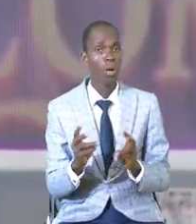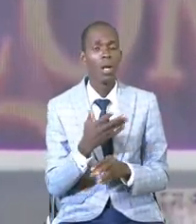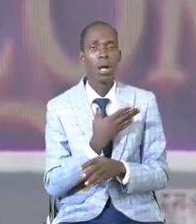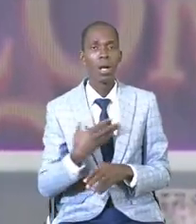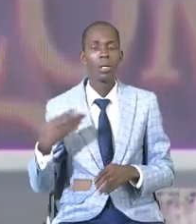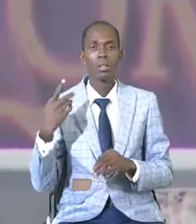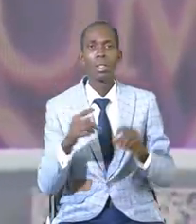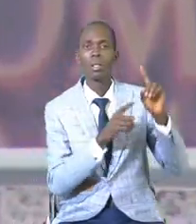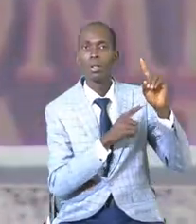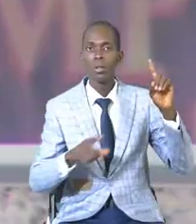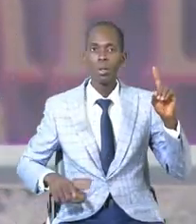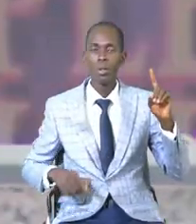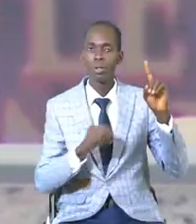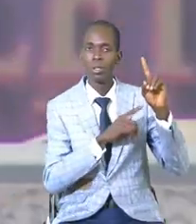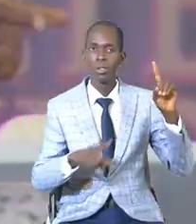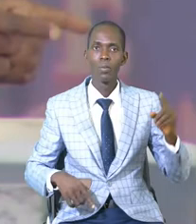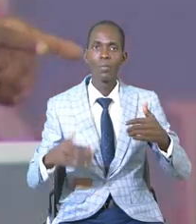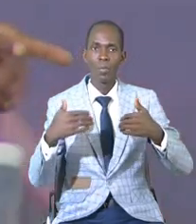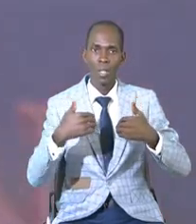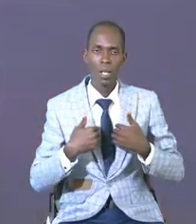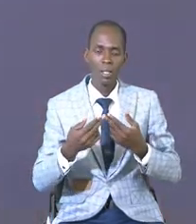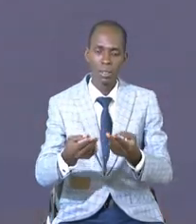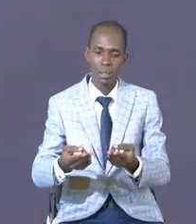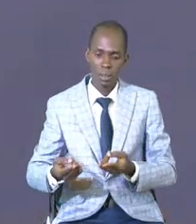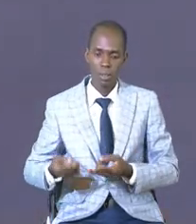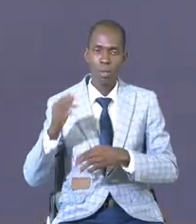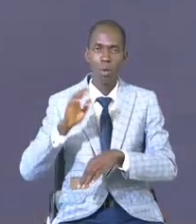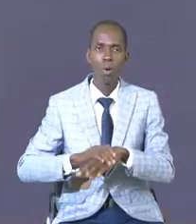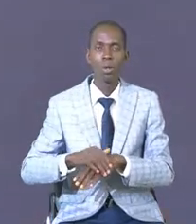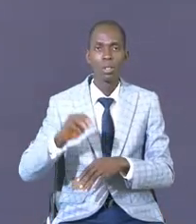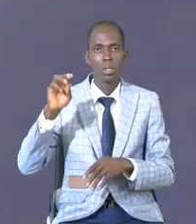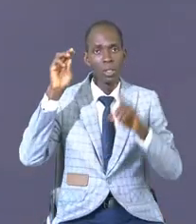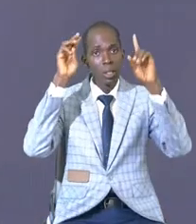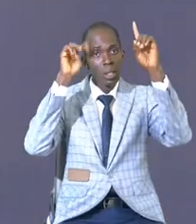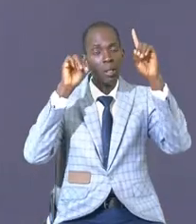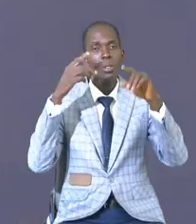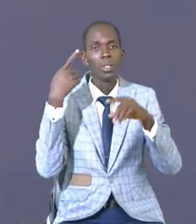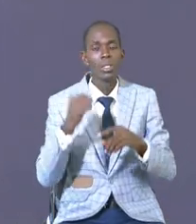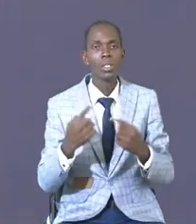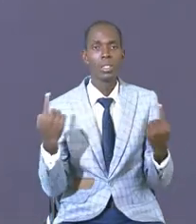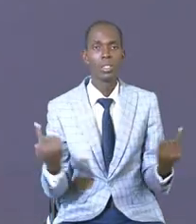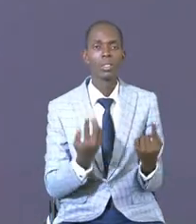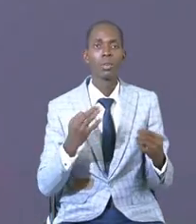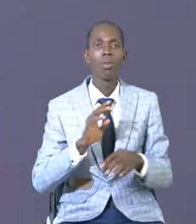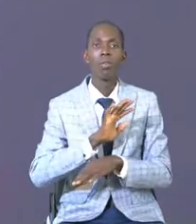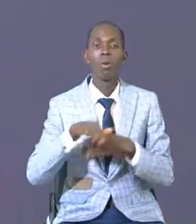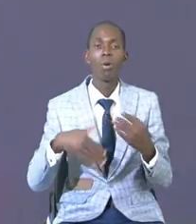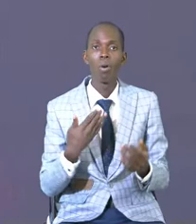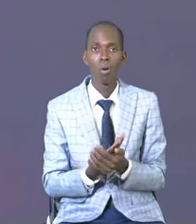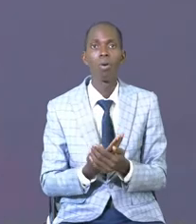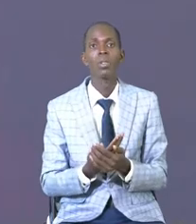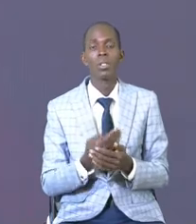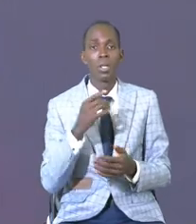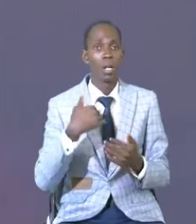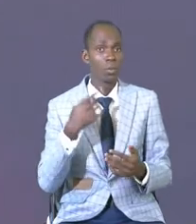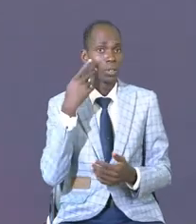And the Lord has laid on him the iniquity of us all. Have you noticed in that